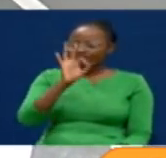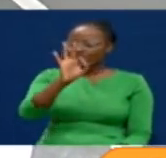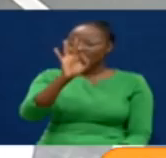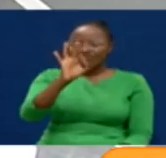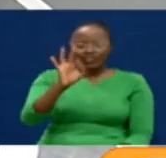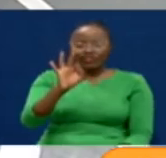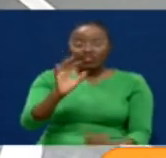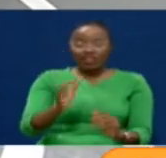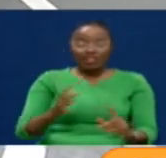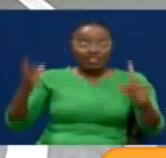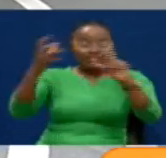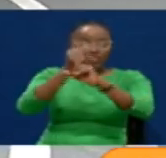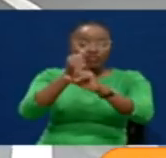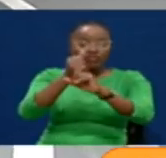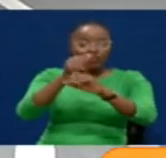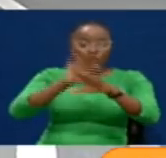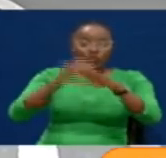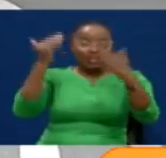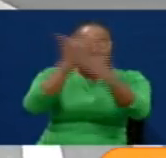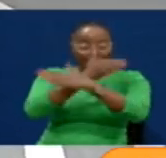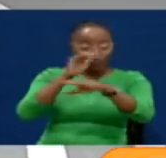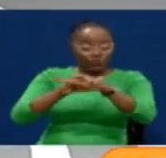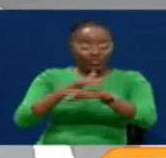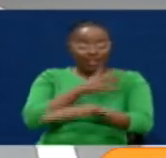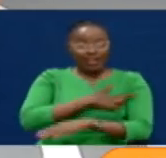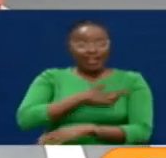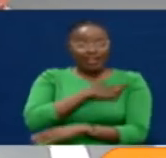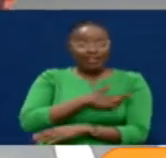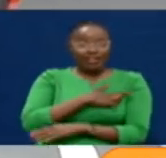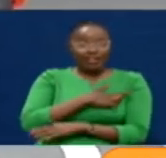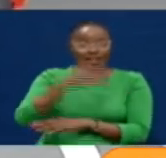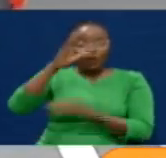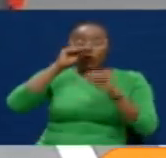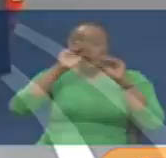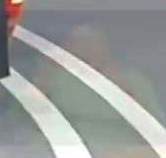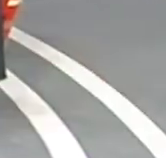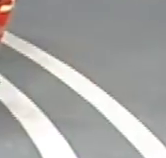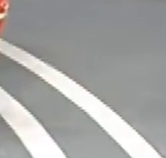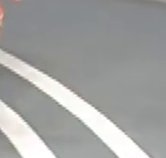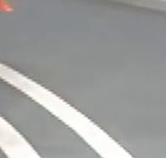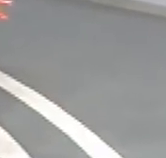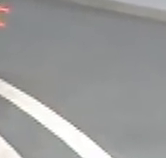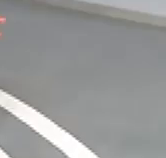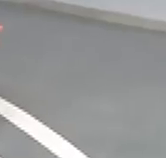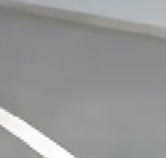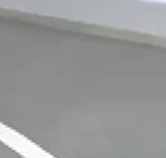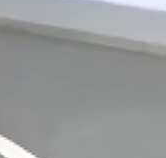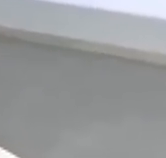milestone. Good night. Good luck. God bless Kenya. Good night.